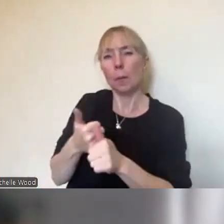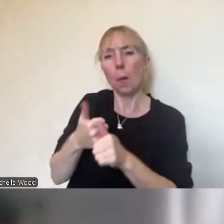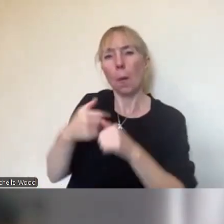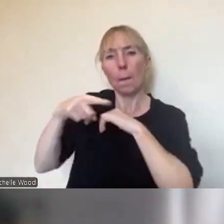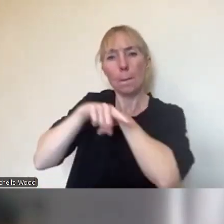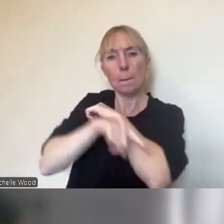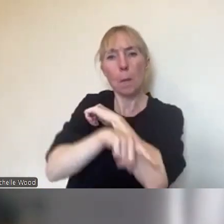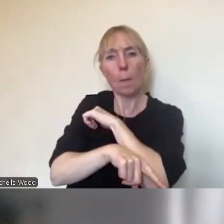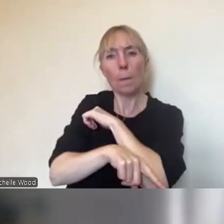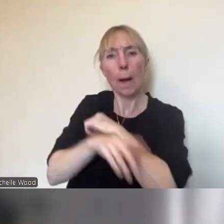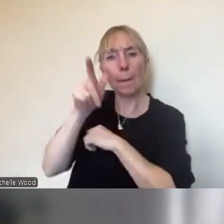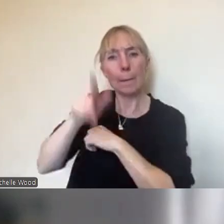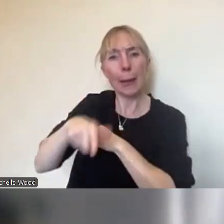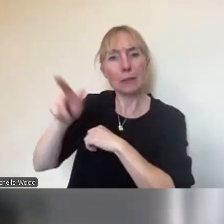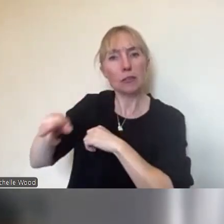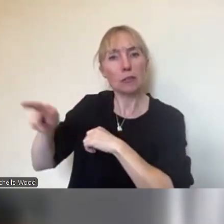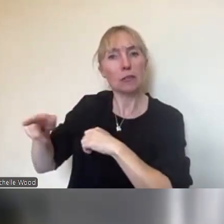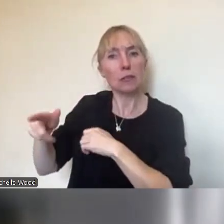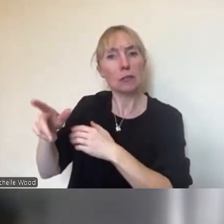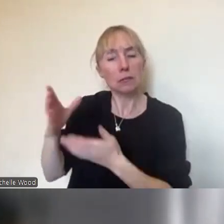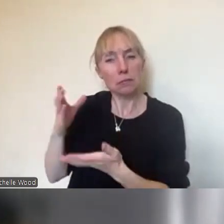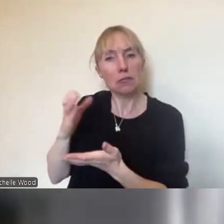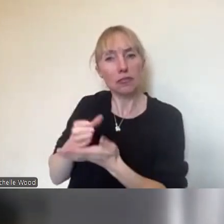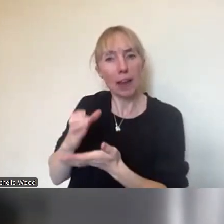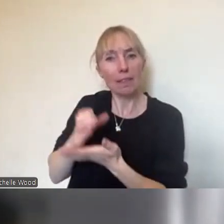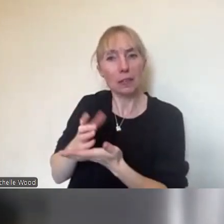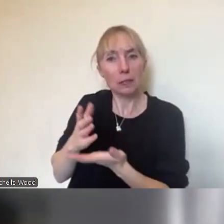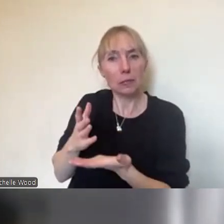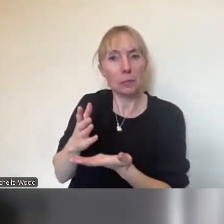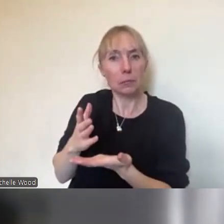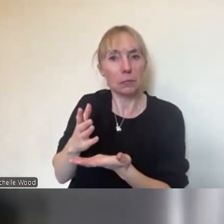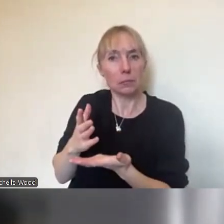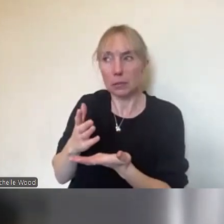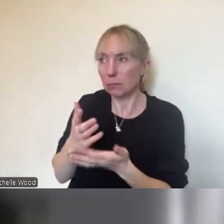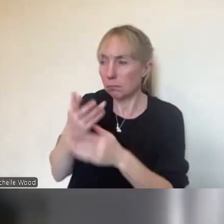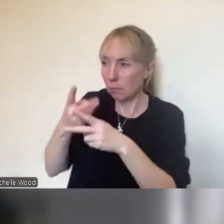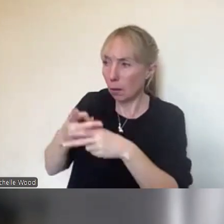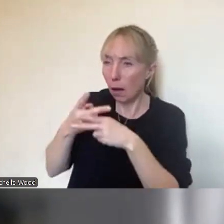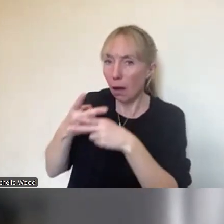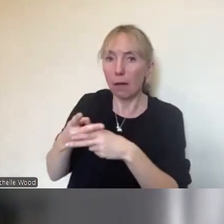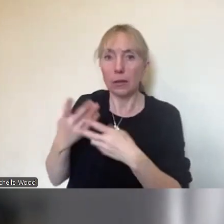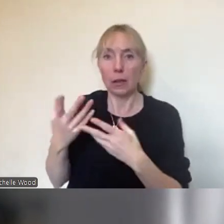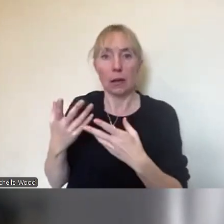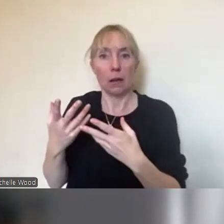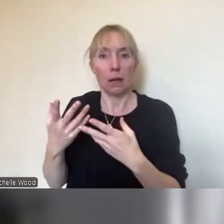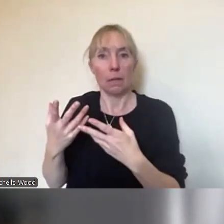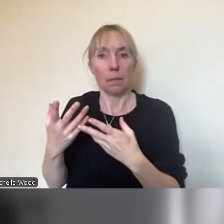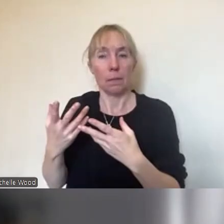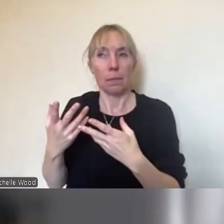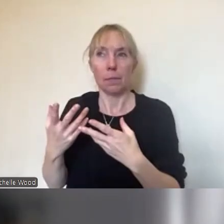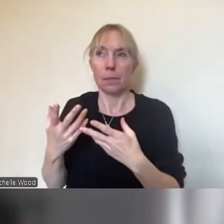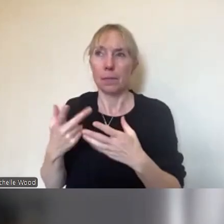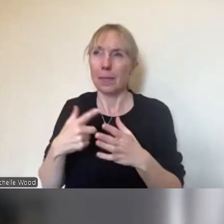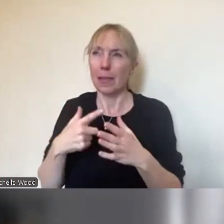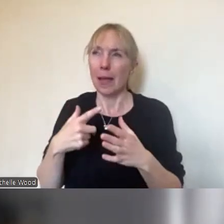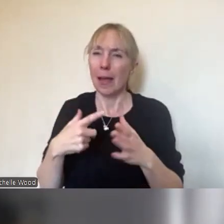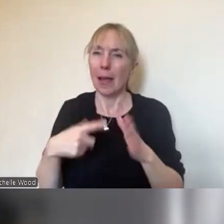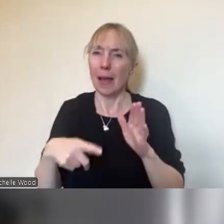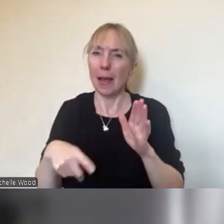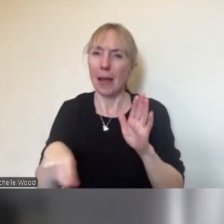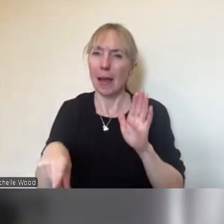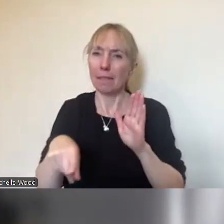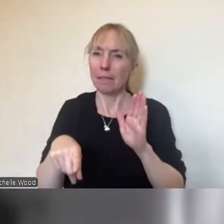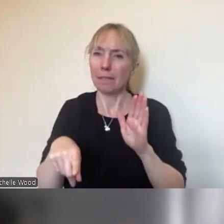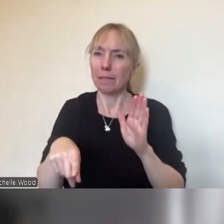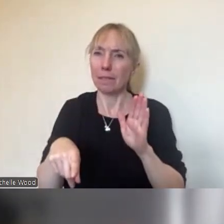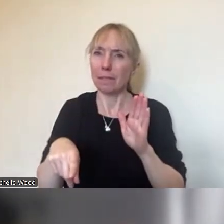or charitably funded patients. So they absolutely would. The Acts came in, I want to say 1872, don't quote me on that. And